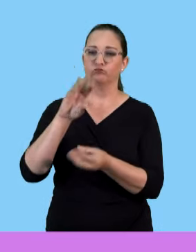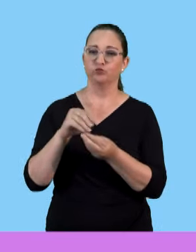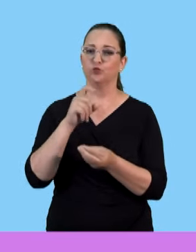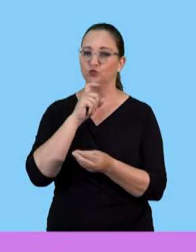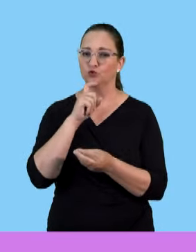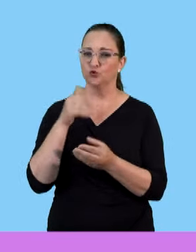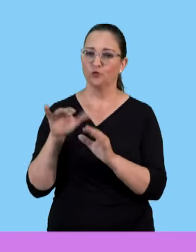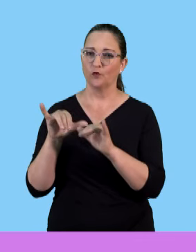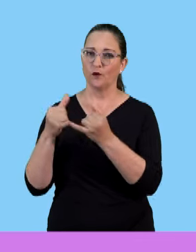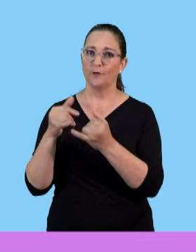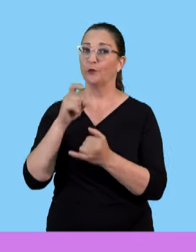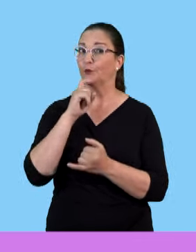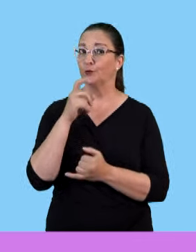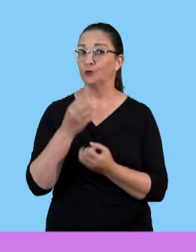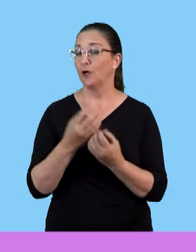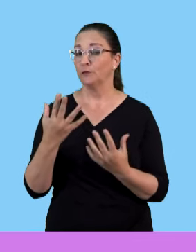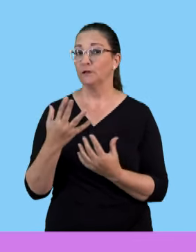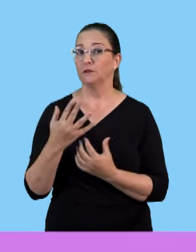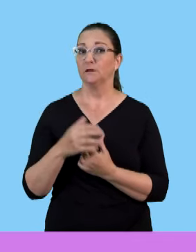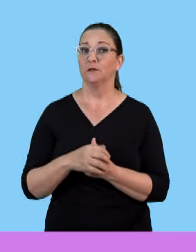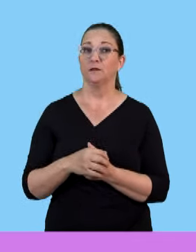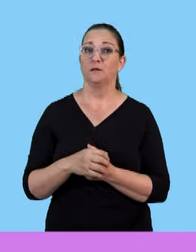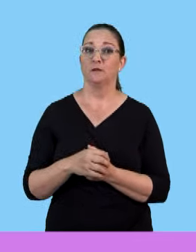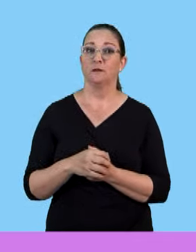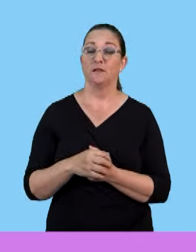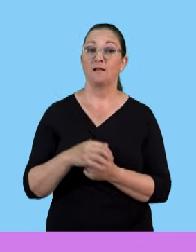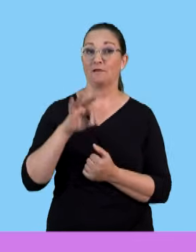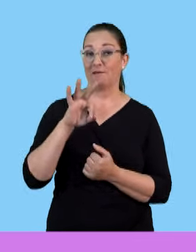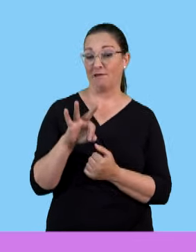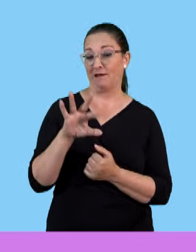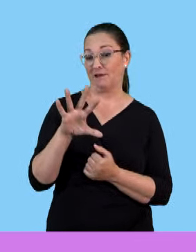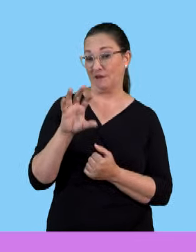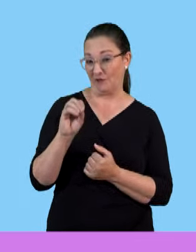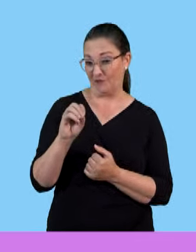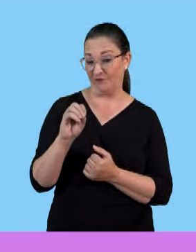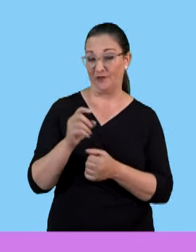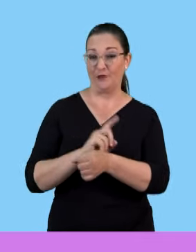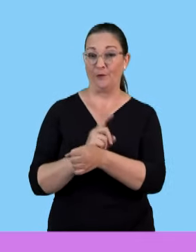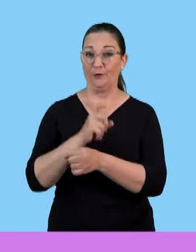total number of minutes used by this company. So they have used